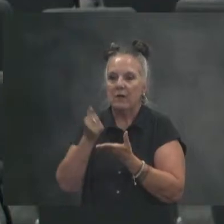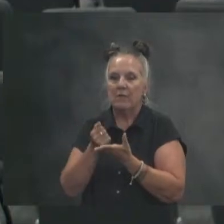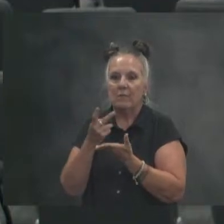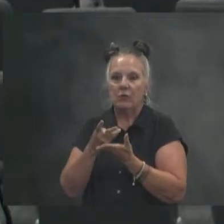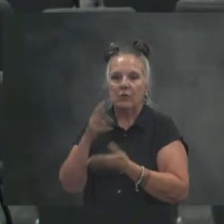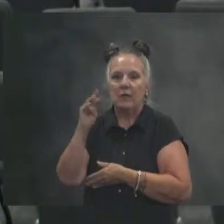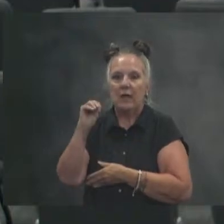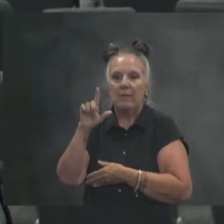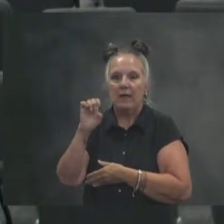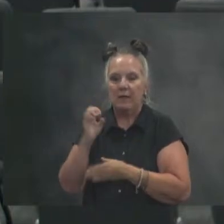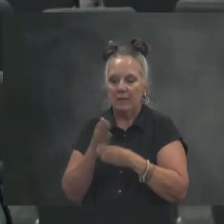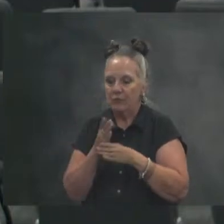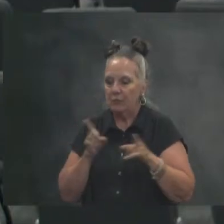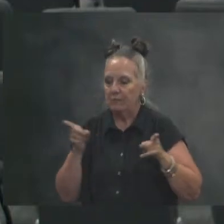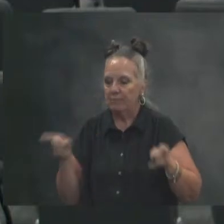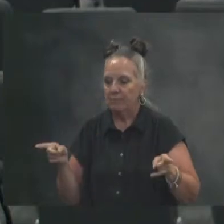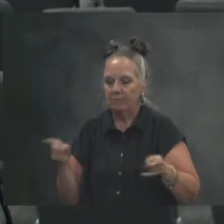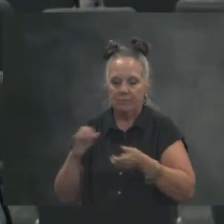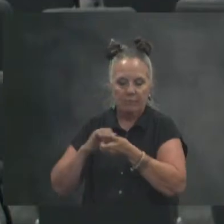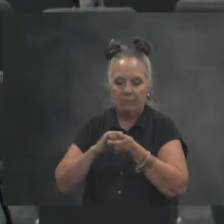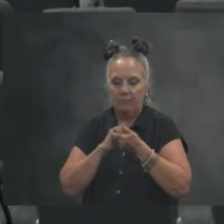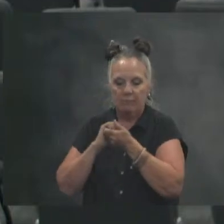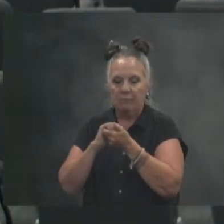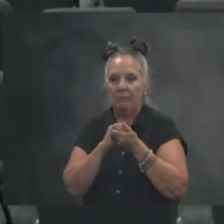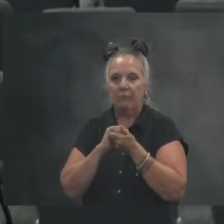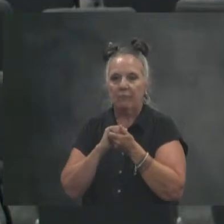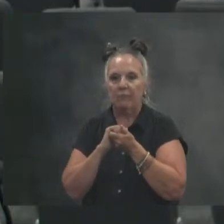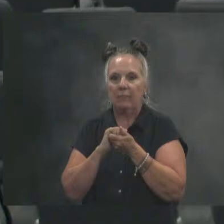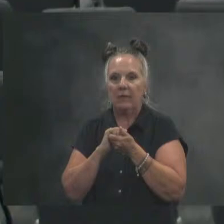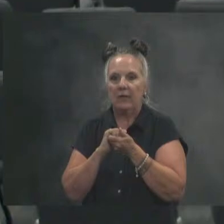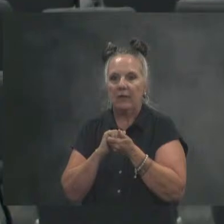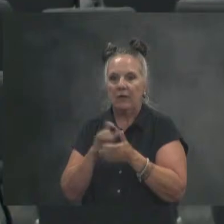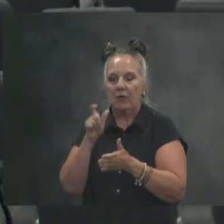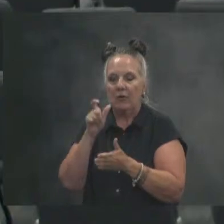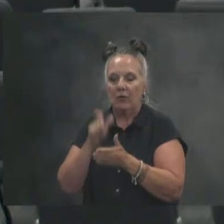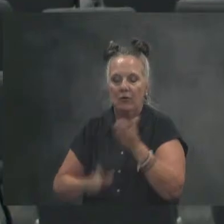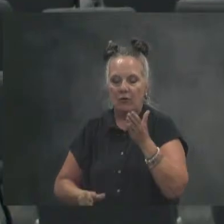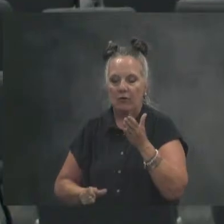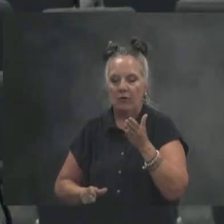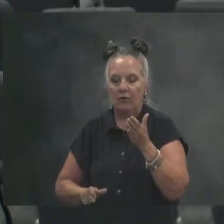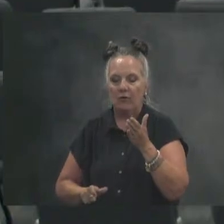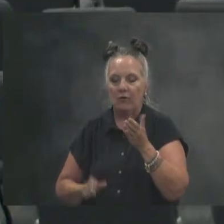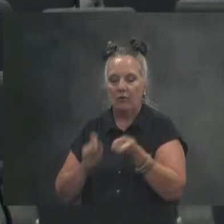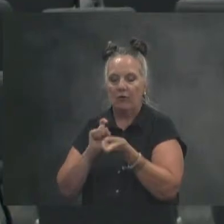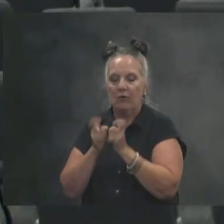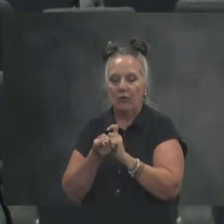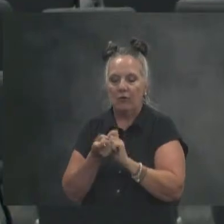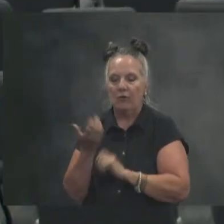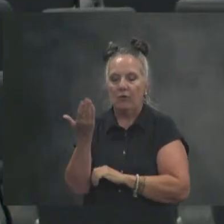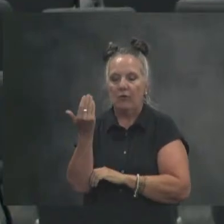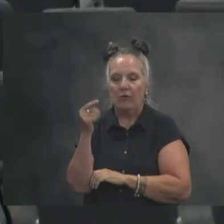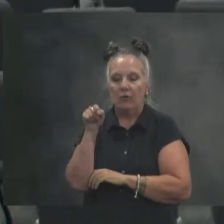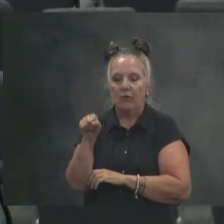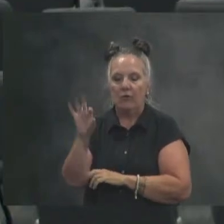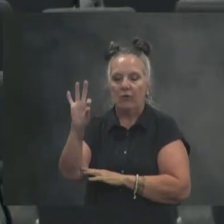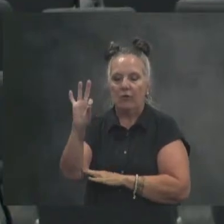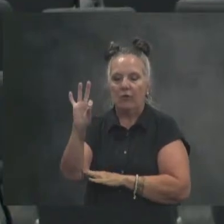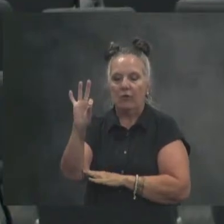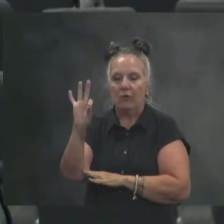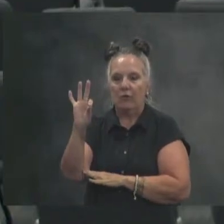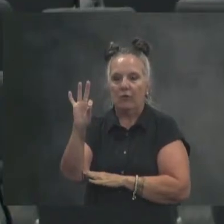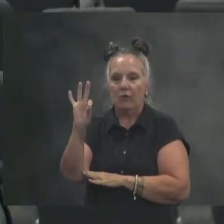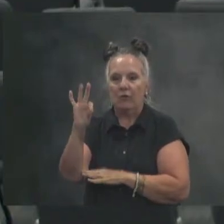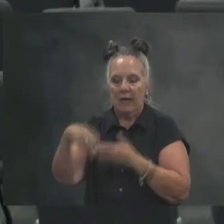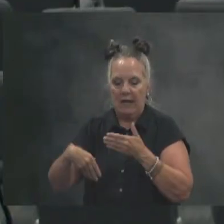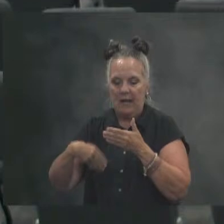MOE between the Board of Ed and the Washington County Teachers Association regarding a modification of Teacher Article 15.9,